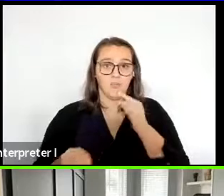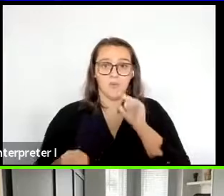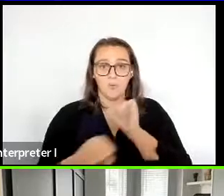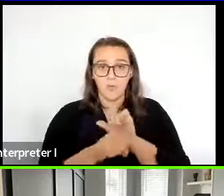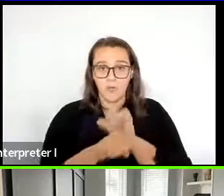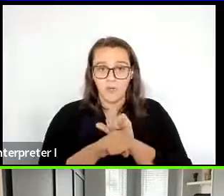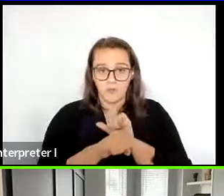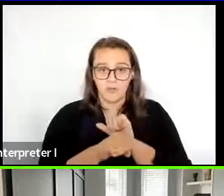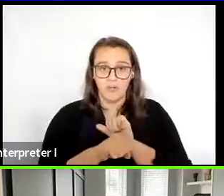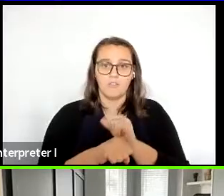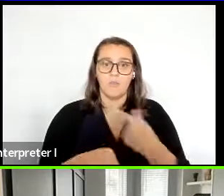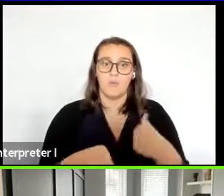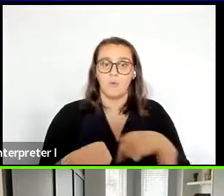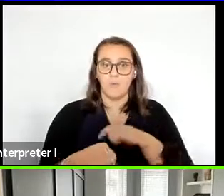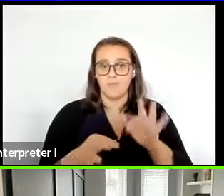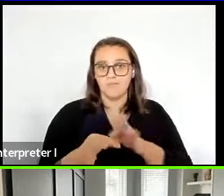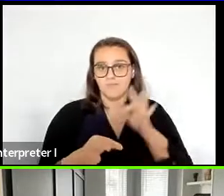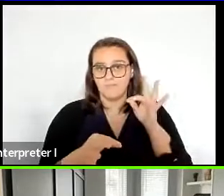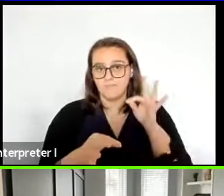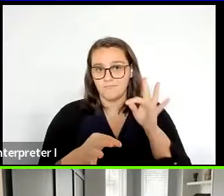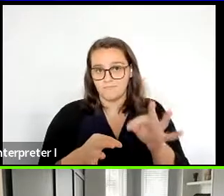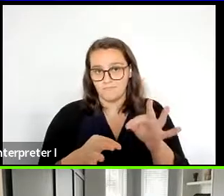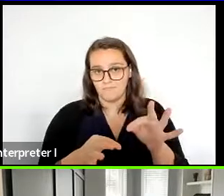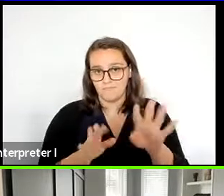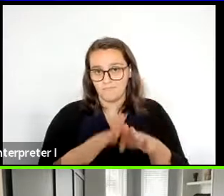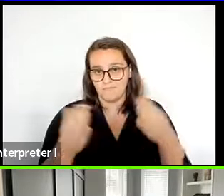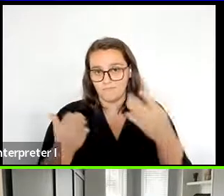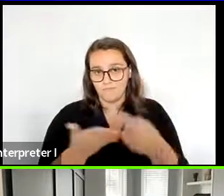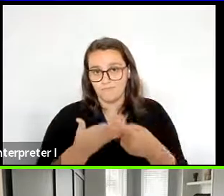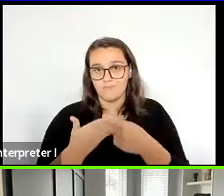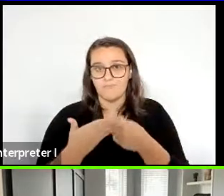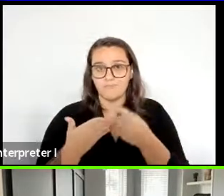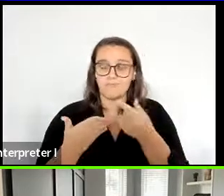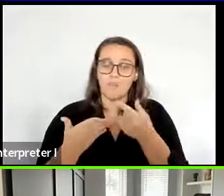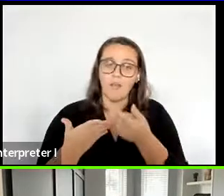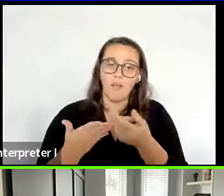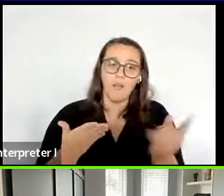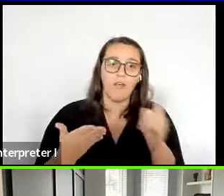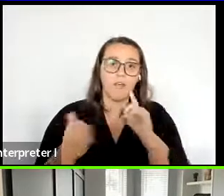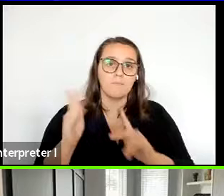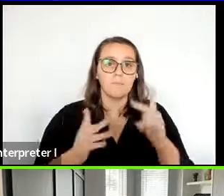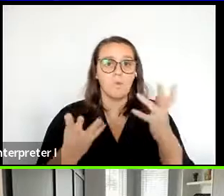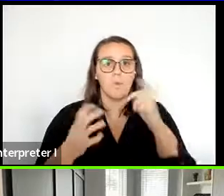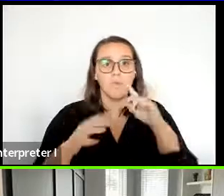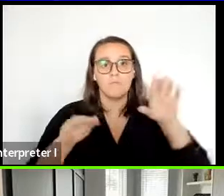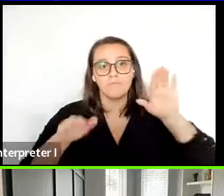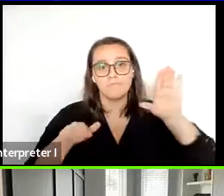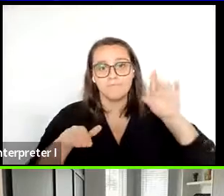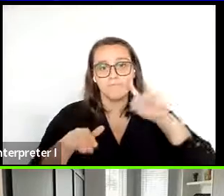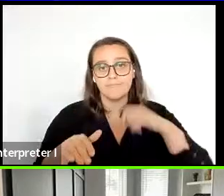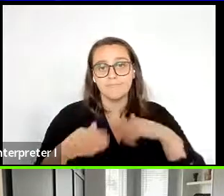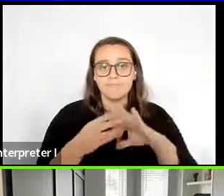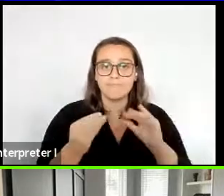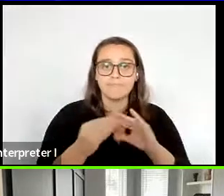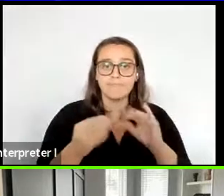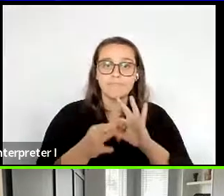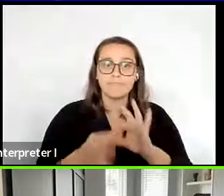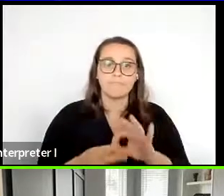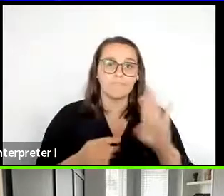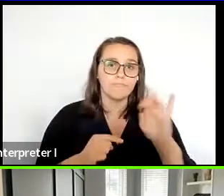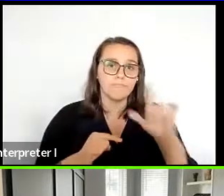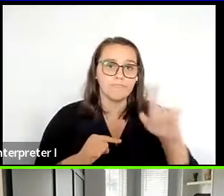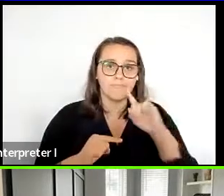rescheduling that hearing, at which time anyone who wants to testify about the bill and